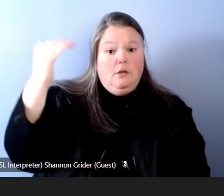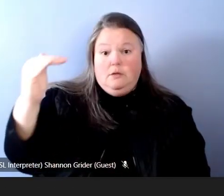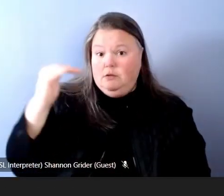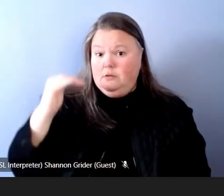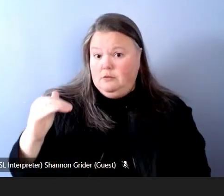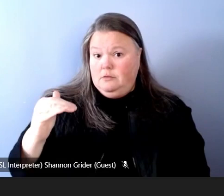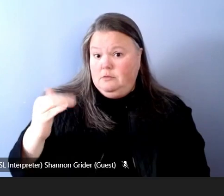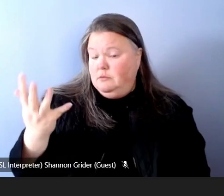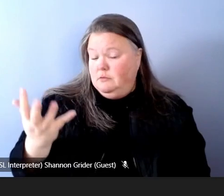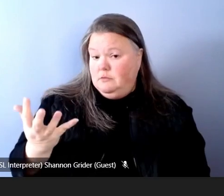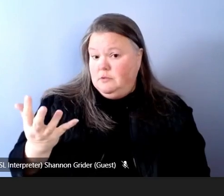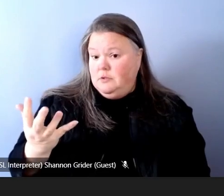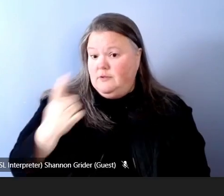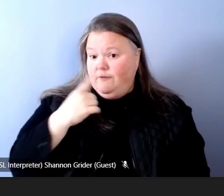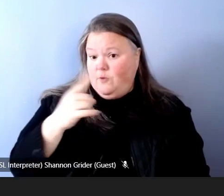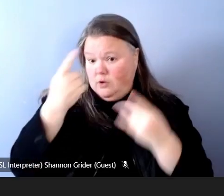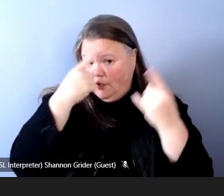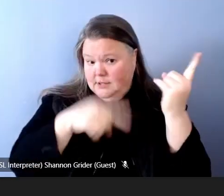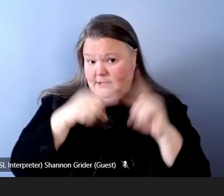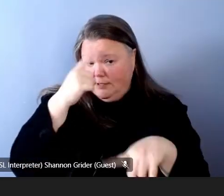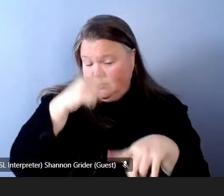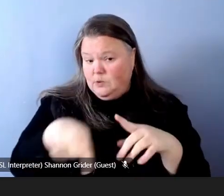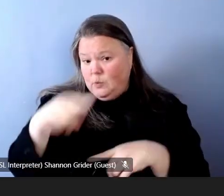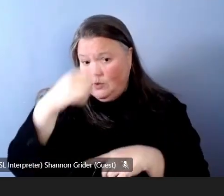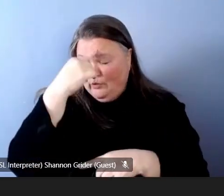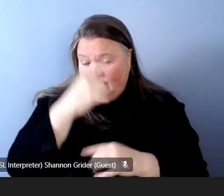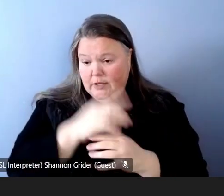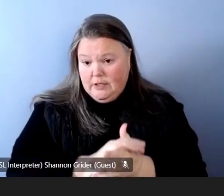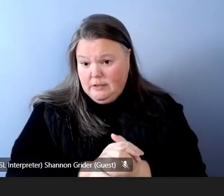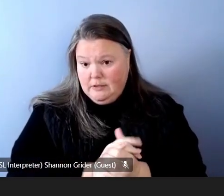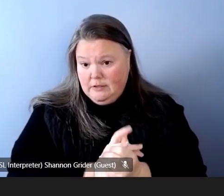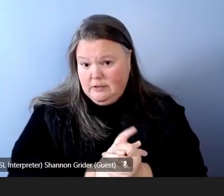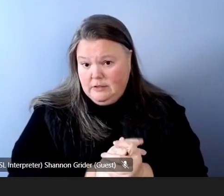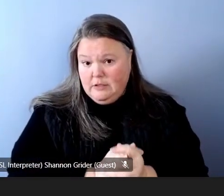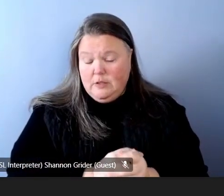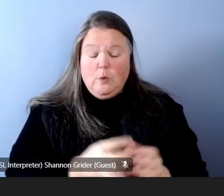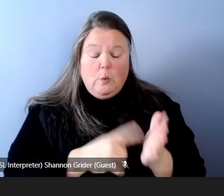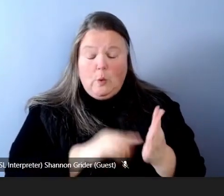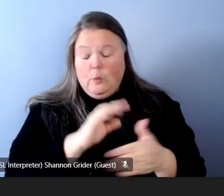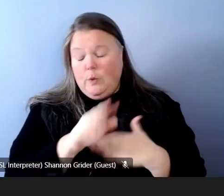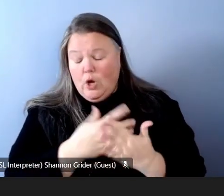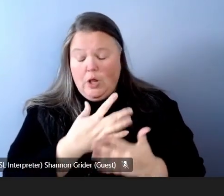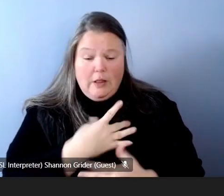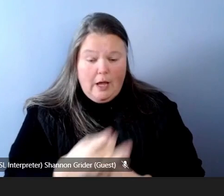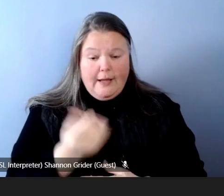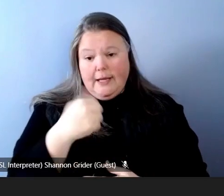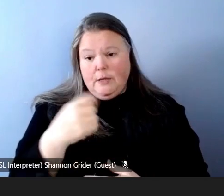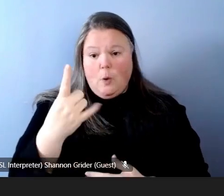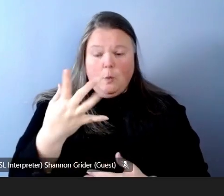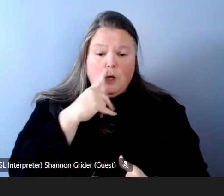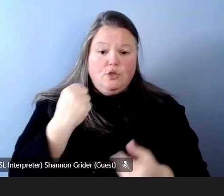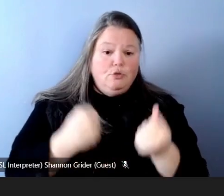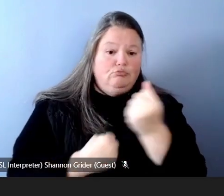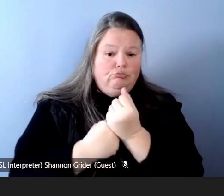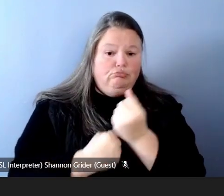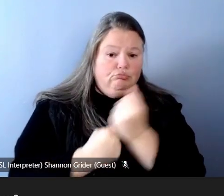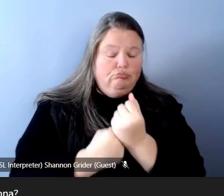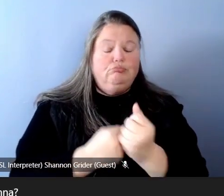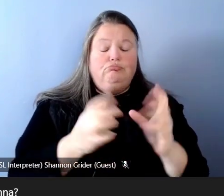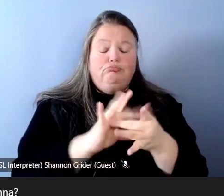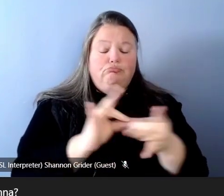in terms of consensus, what we all like, or does anybody want to say something